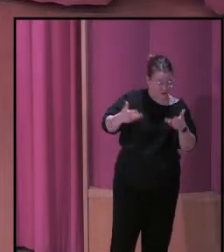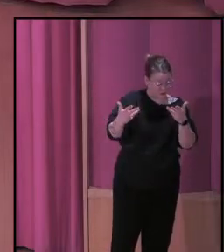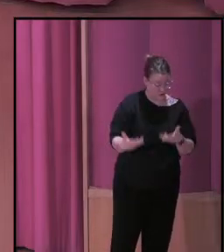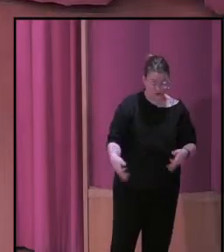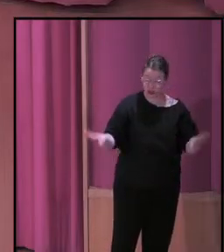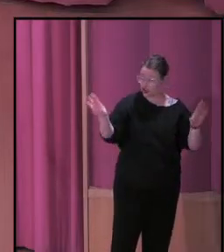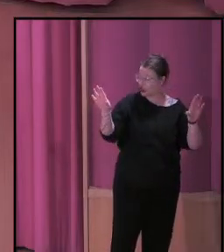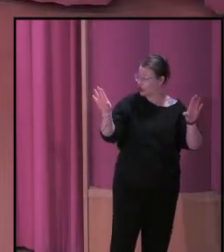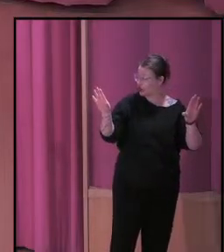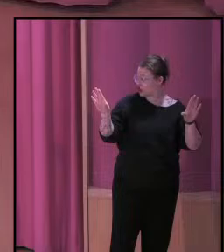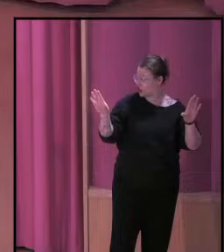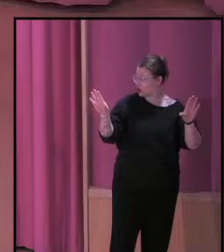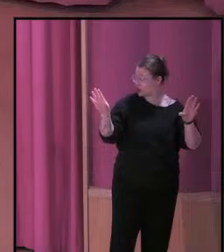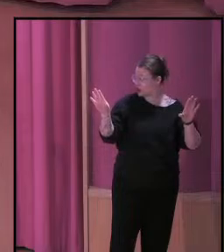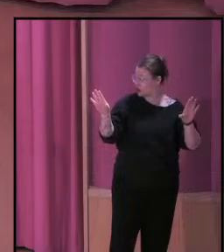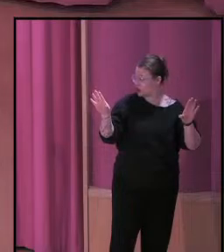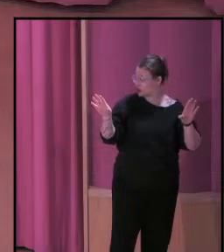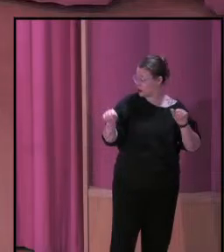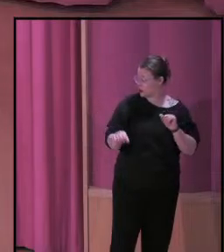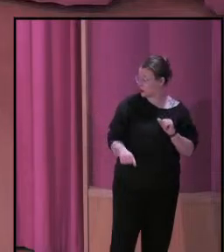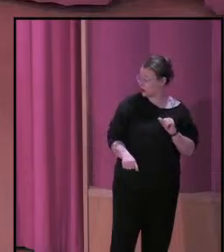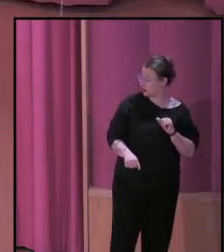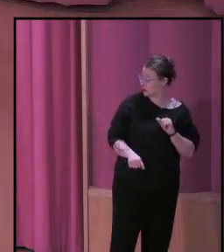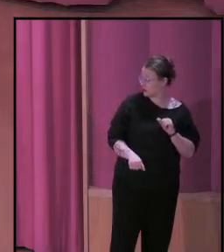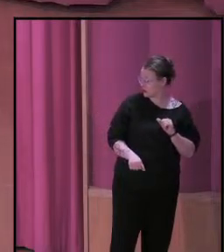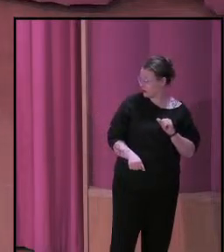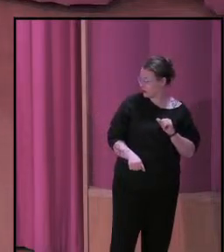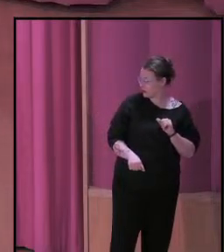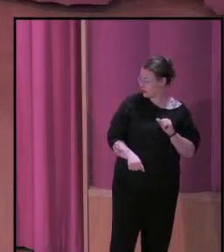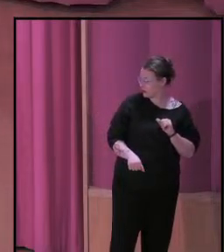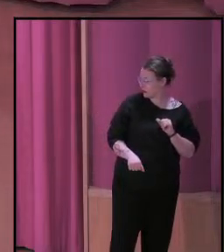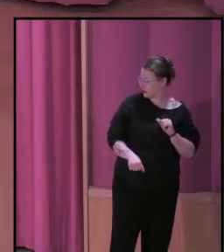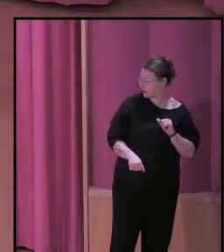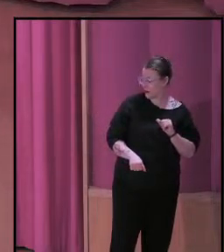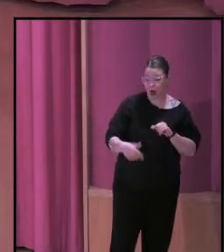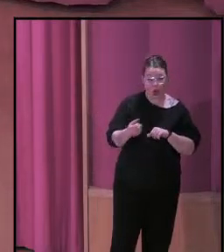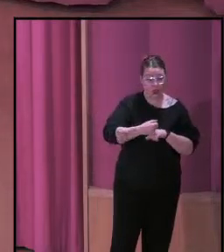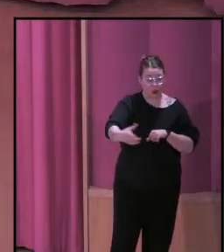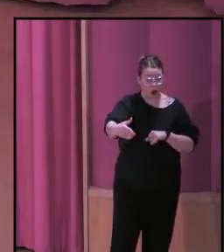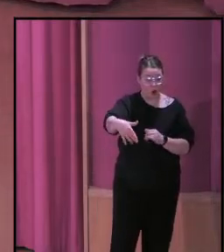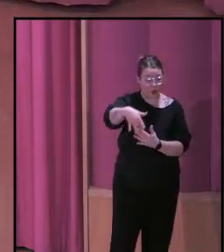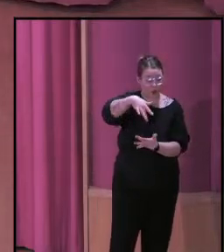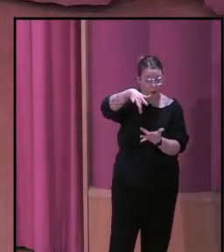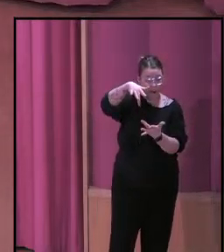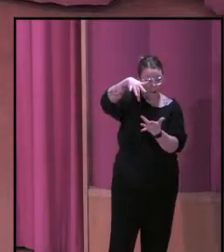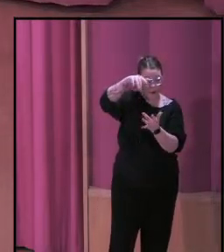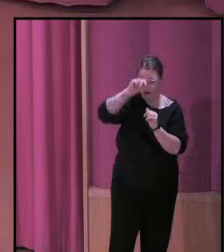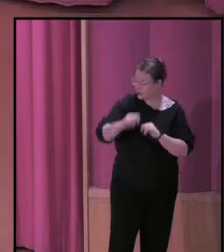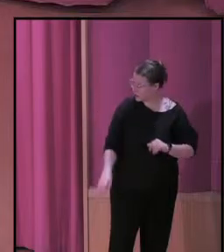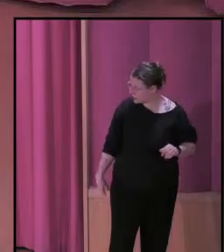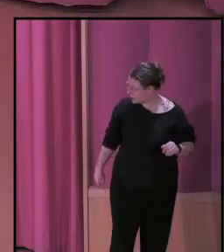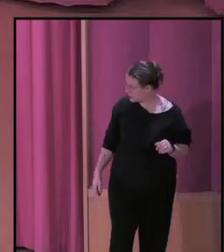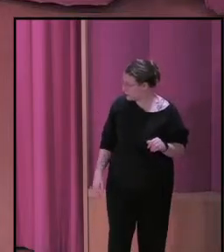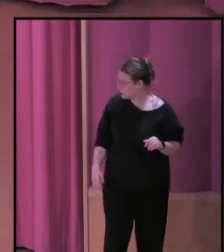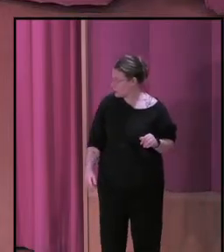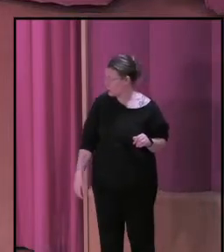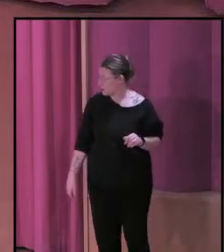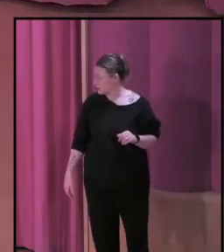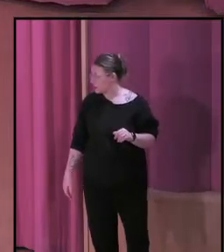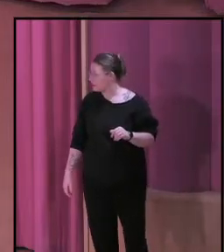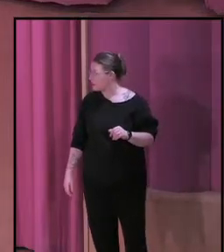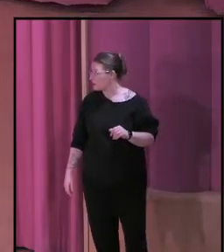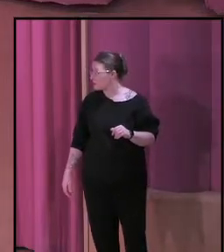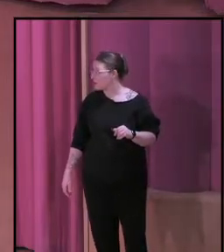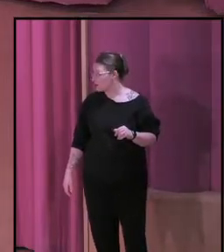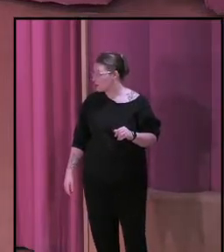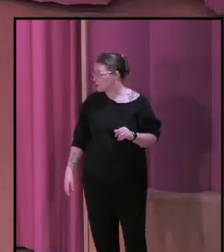it through the air, and it spins. For the average Joe, the first step is